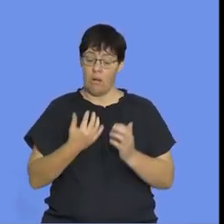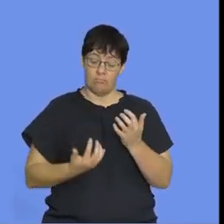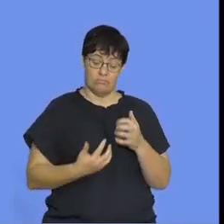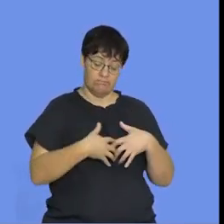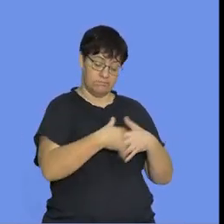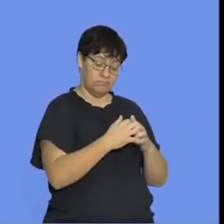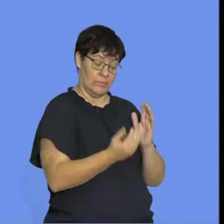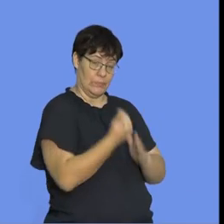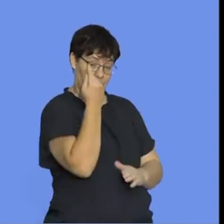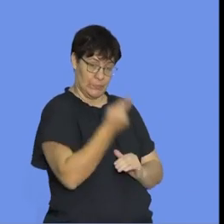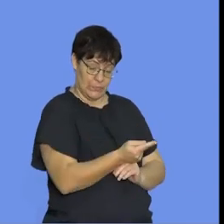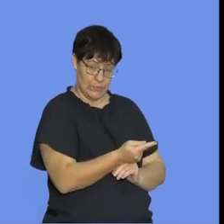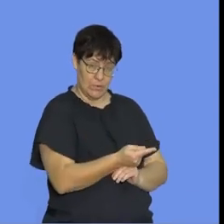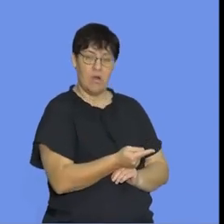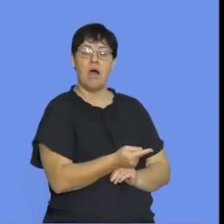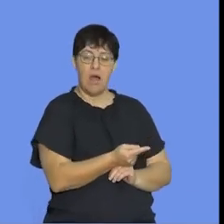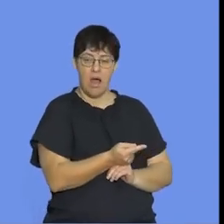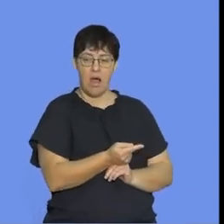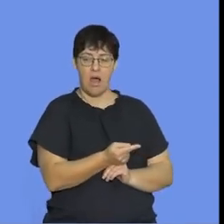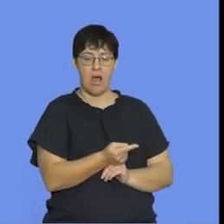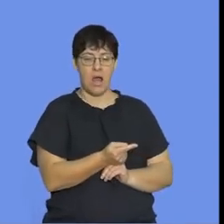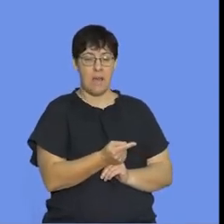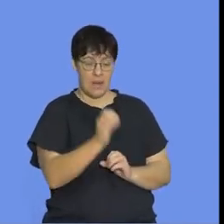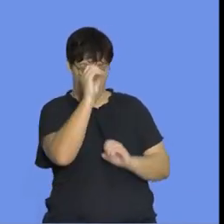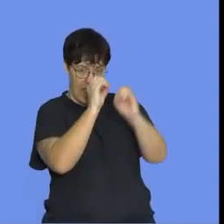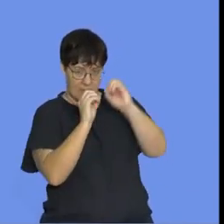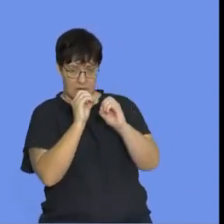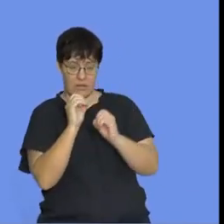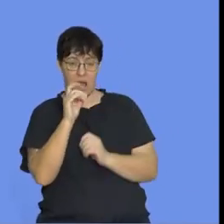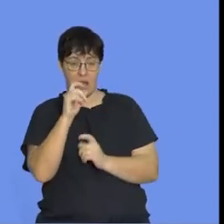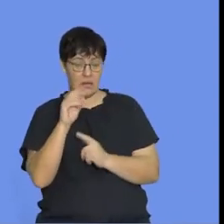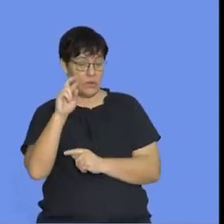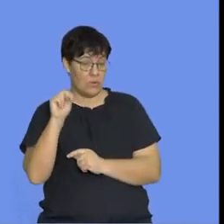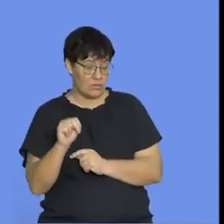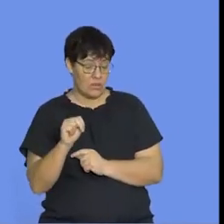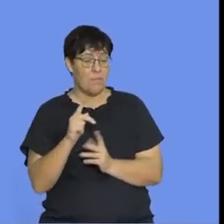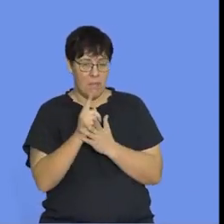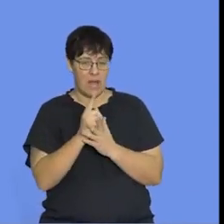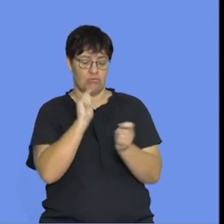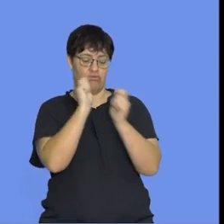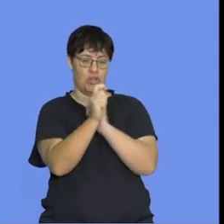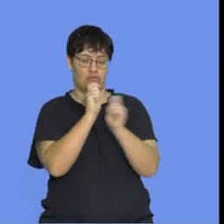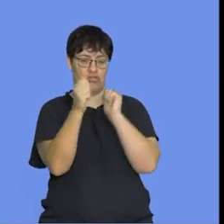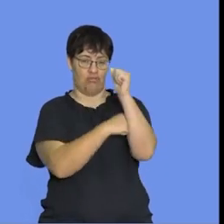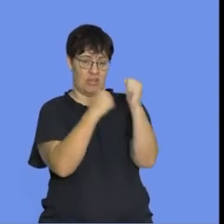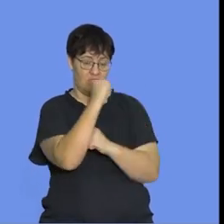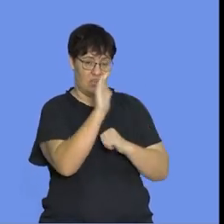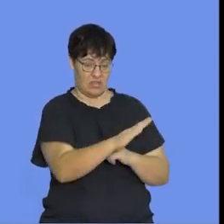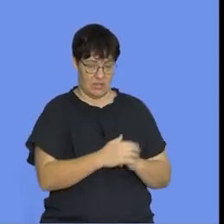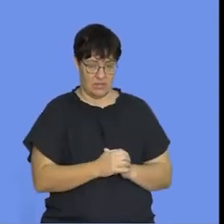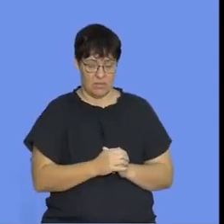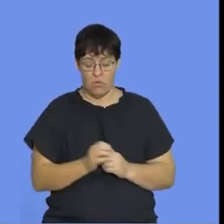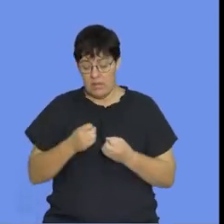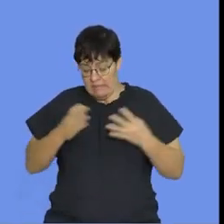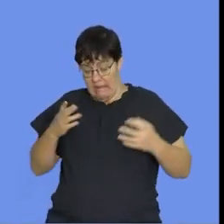there needs to be, some rearrangement of atoms or ions. But remember, if we start with a certain